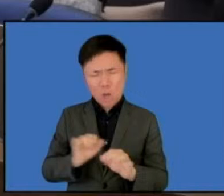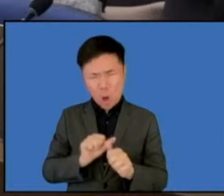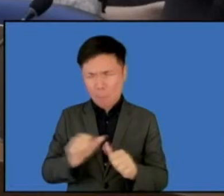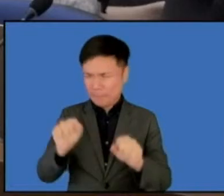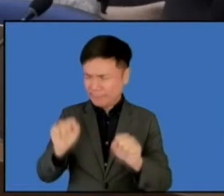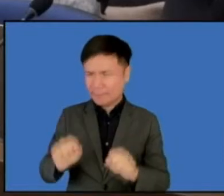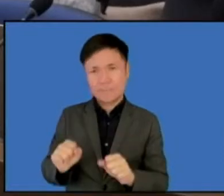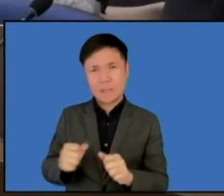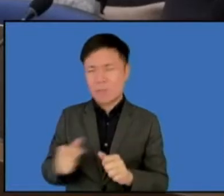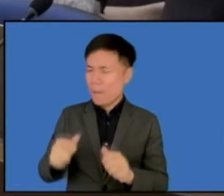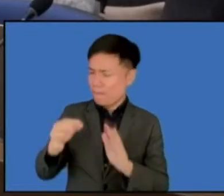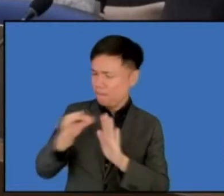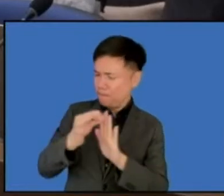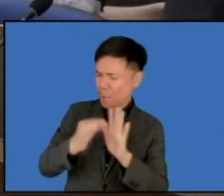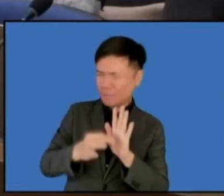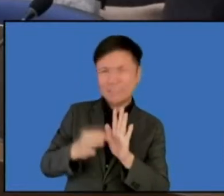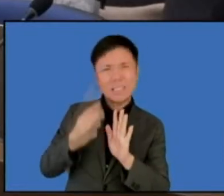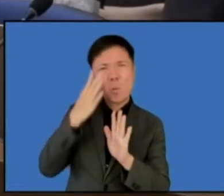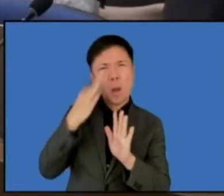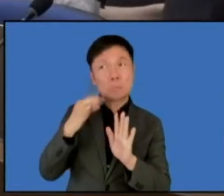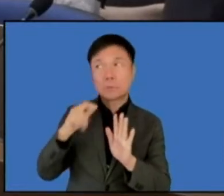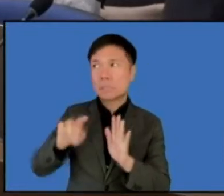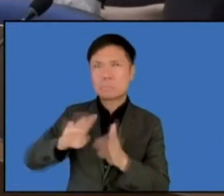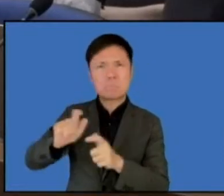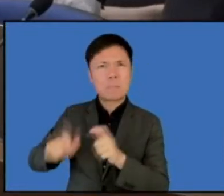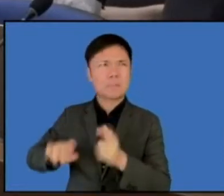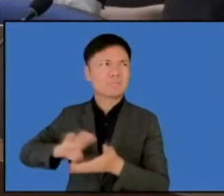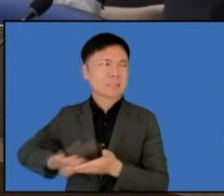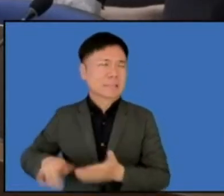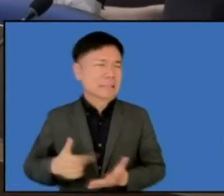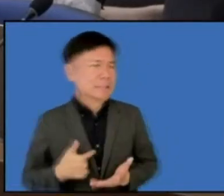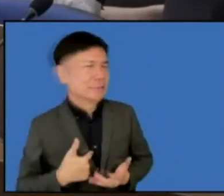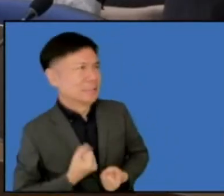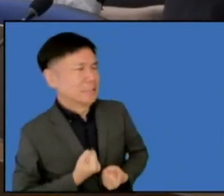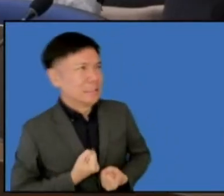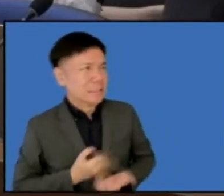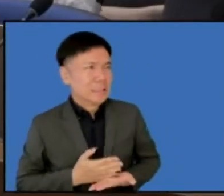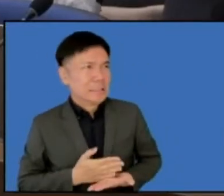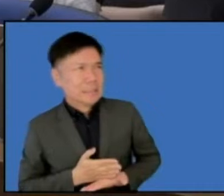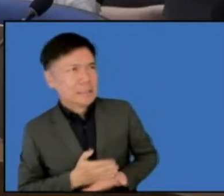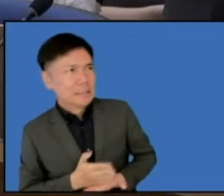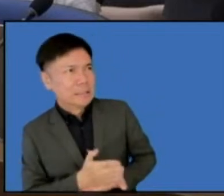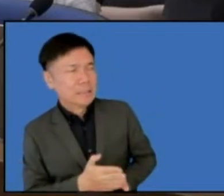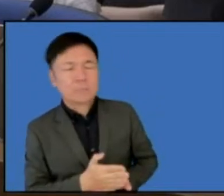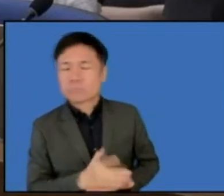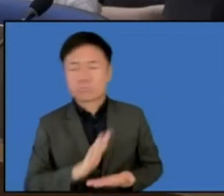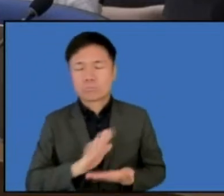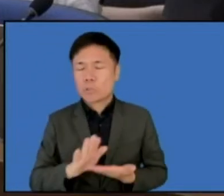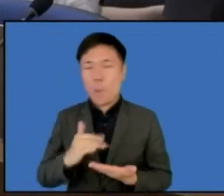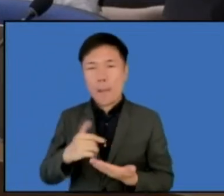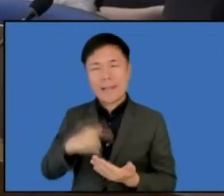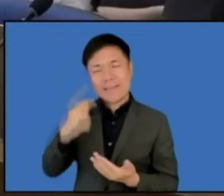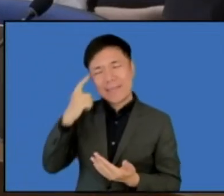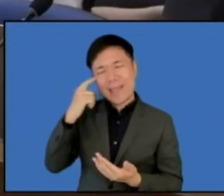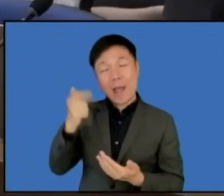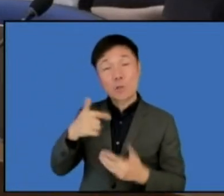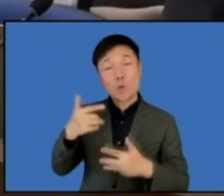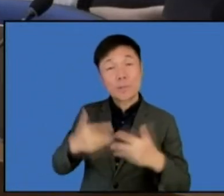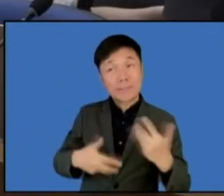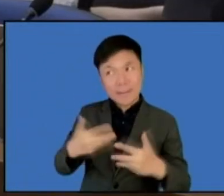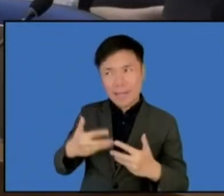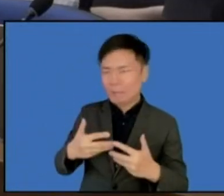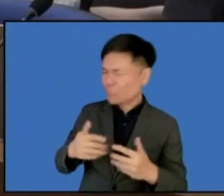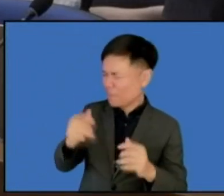is policies that push migrants into irregular situations. Until and unless we include undocumented migrants in the data we collect, we can